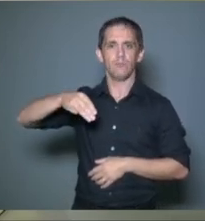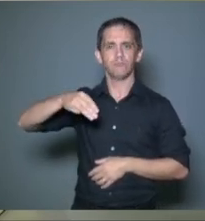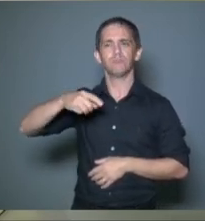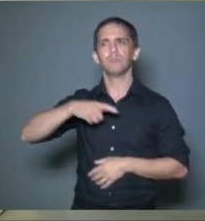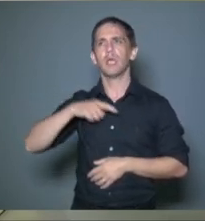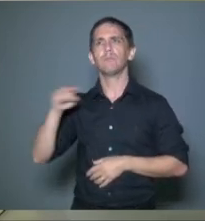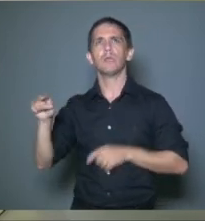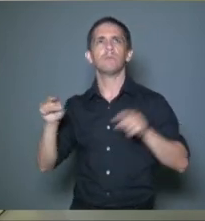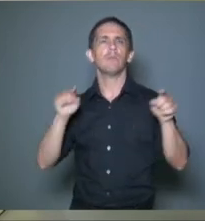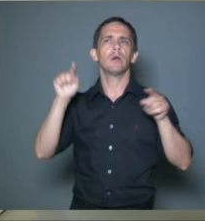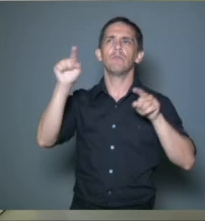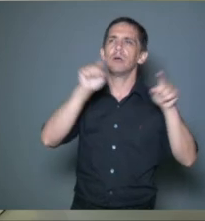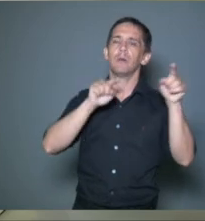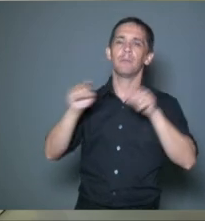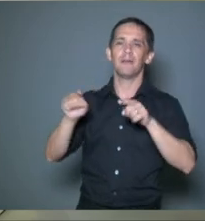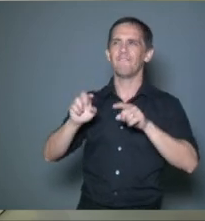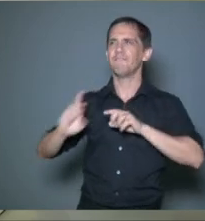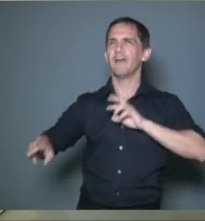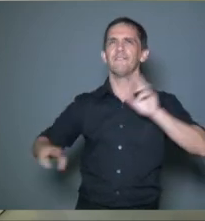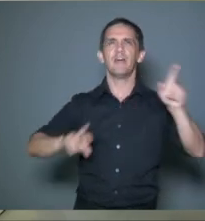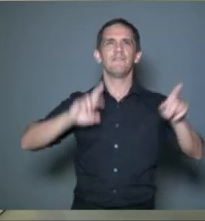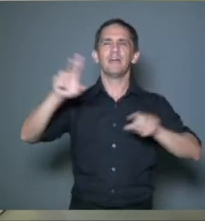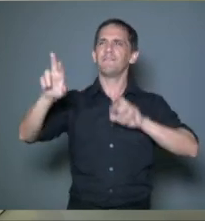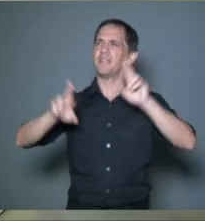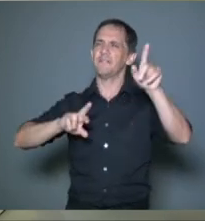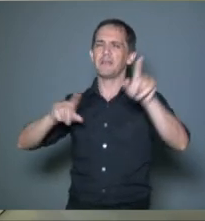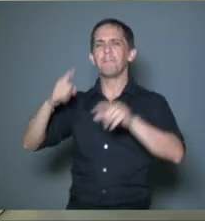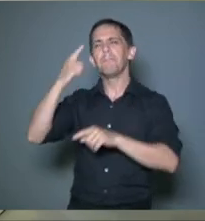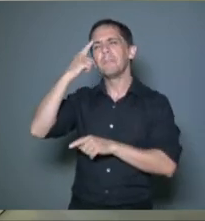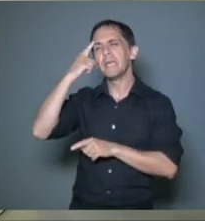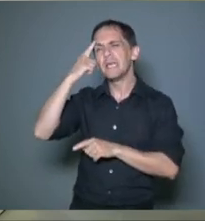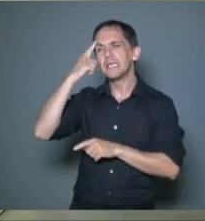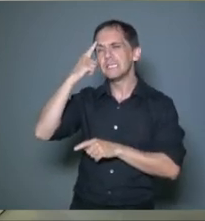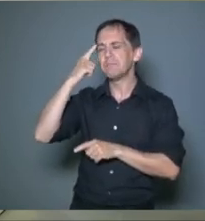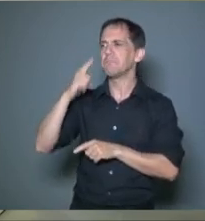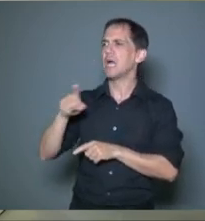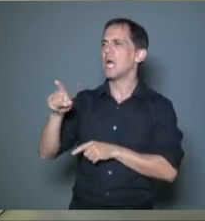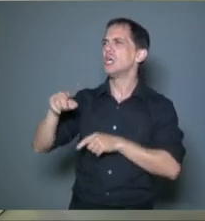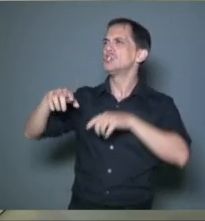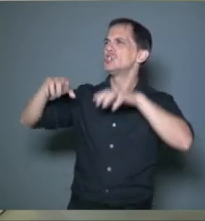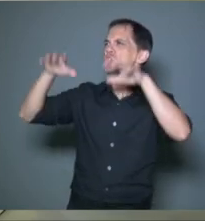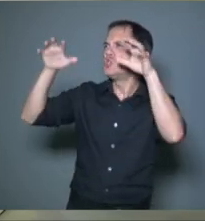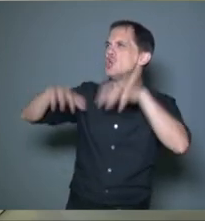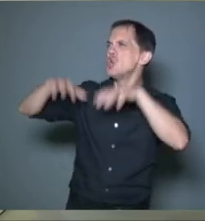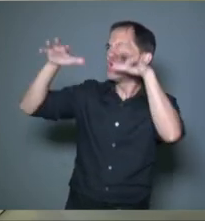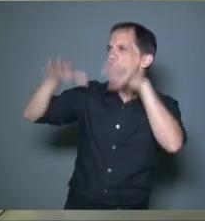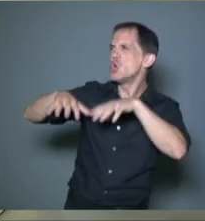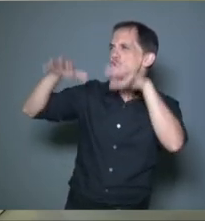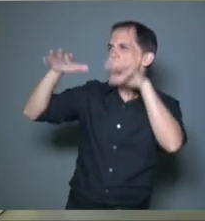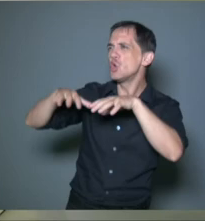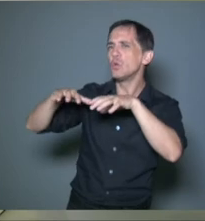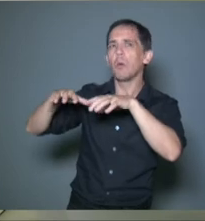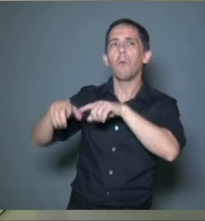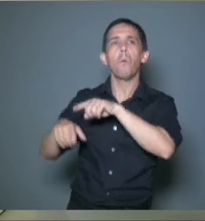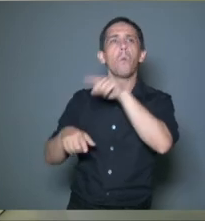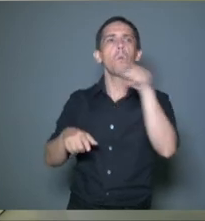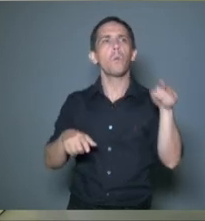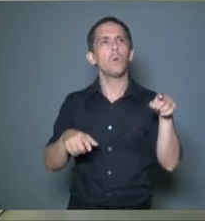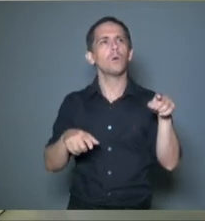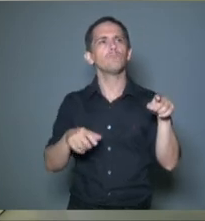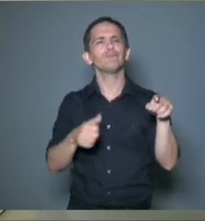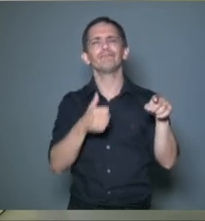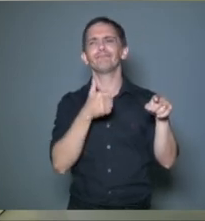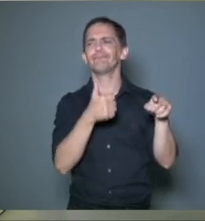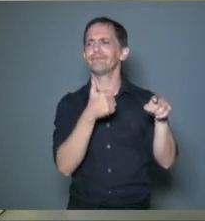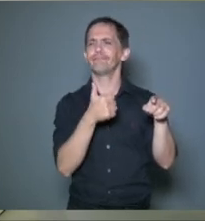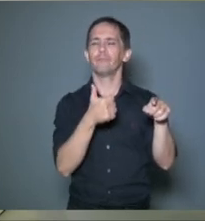Gerais, that diversity gives us fantastic stability in a year such as this. It grew a lot during harvest